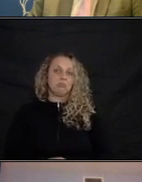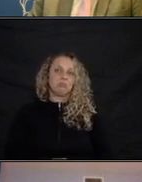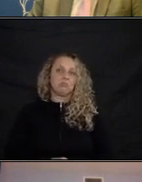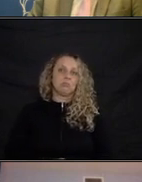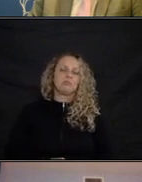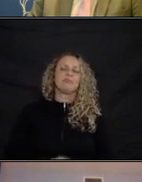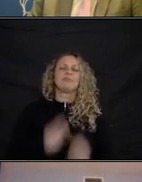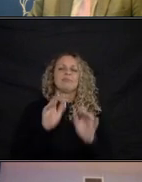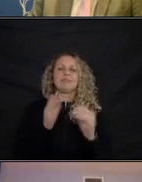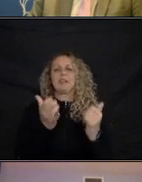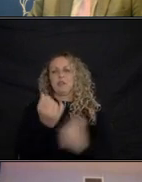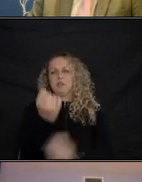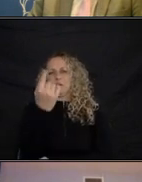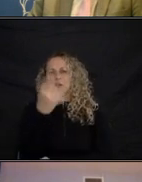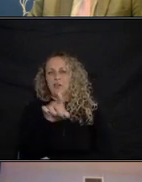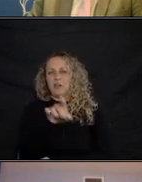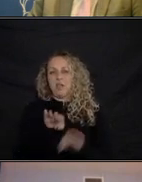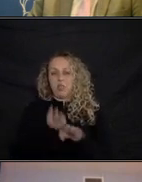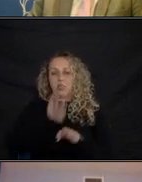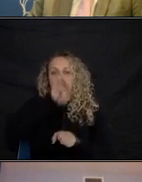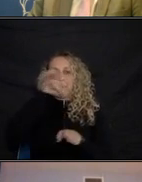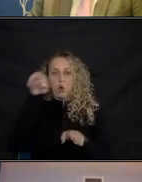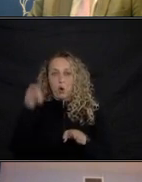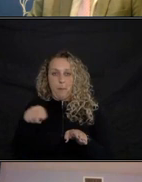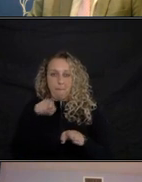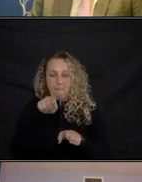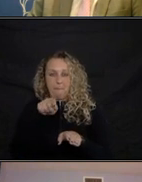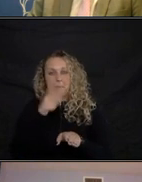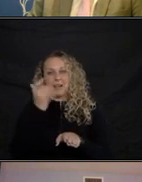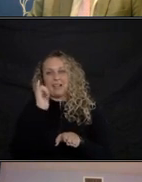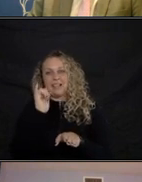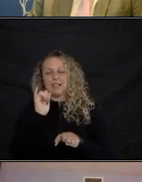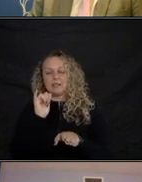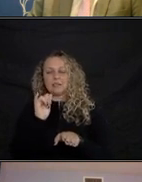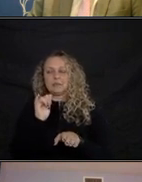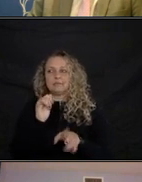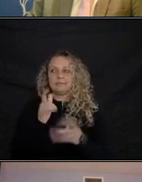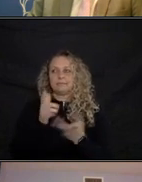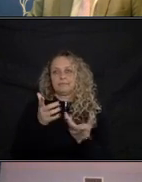Now, the berm, it's like a small little